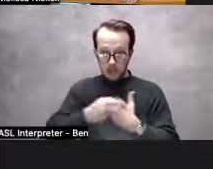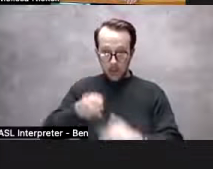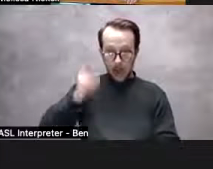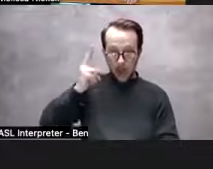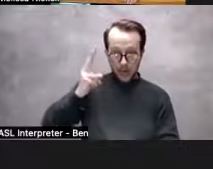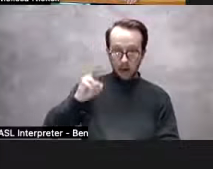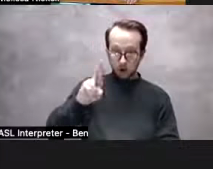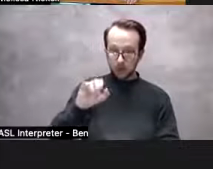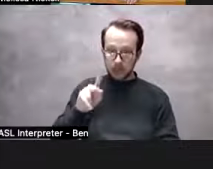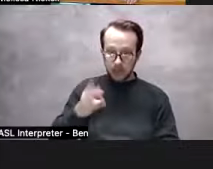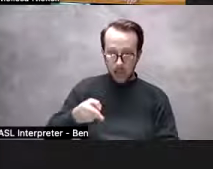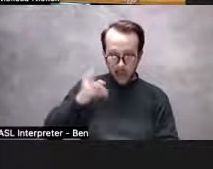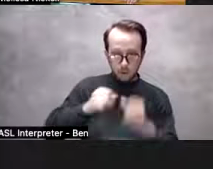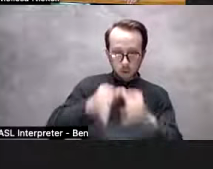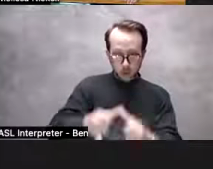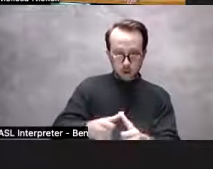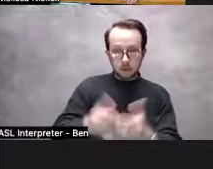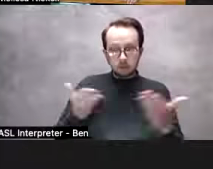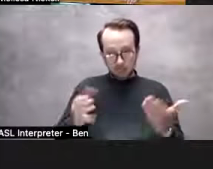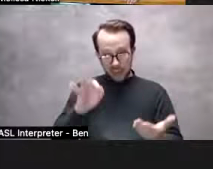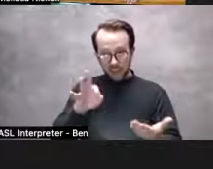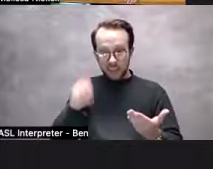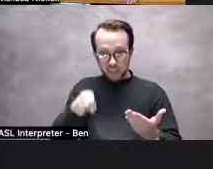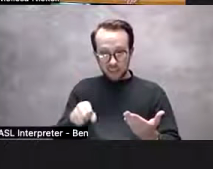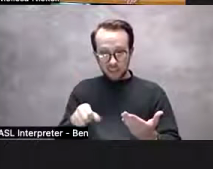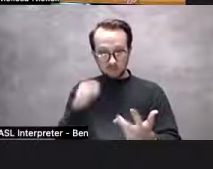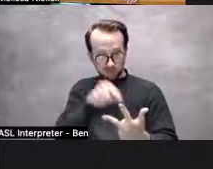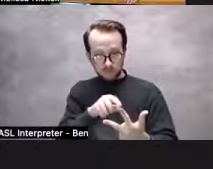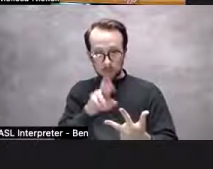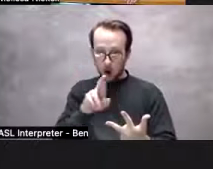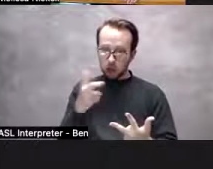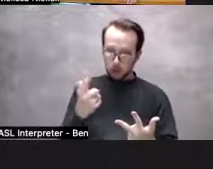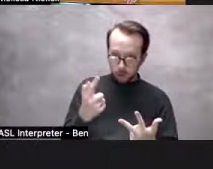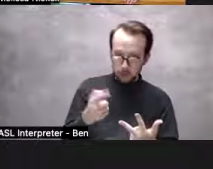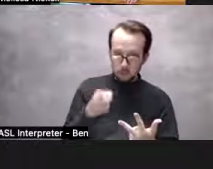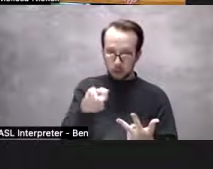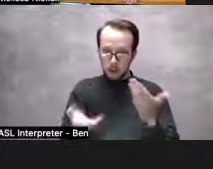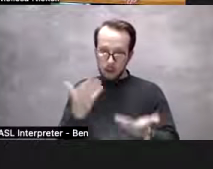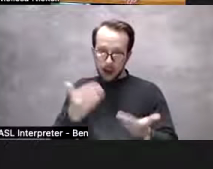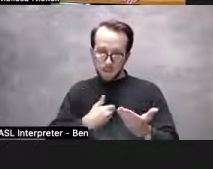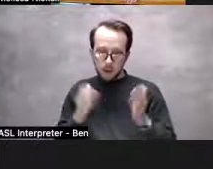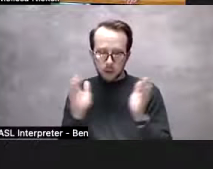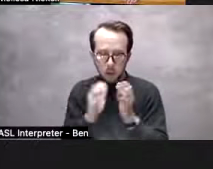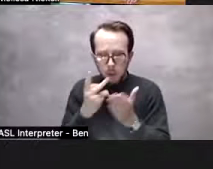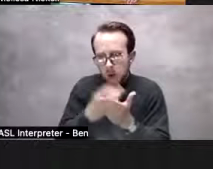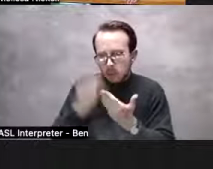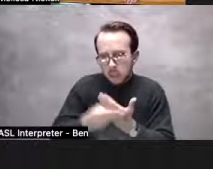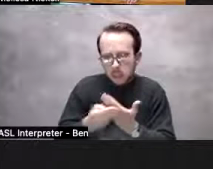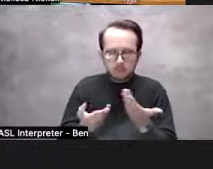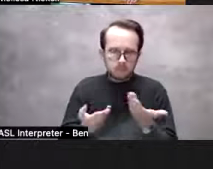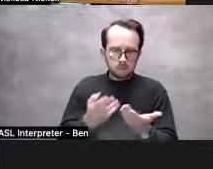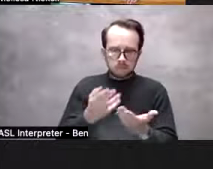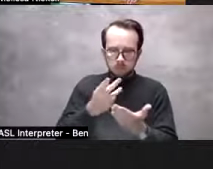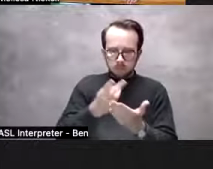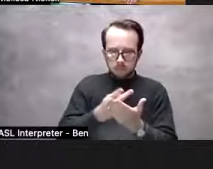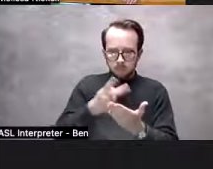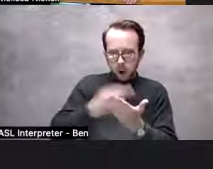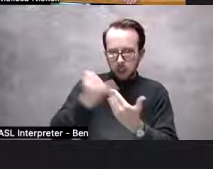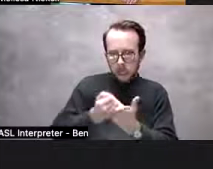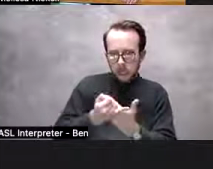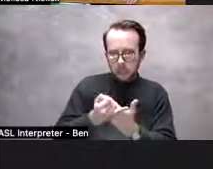the case, you want to look at the R21s. Are you looking at just a small project, something where you might be able to generate some preliminary data for a